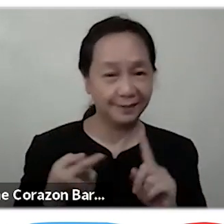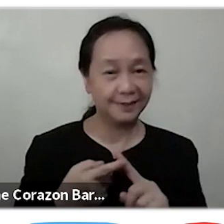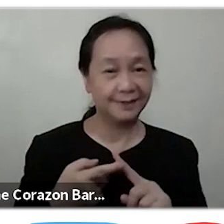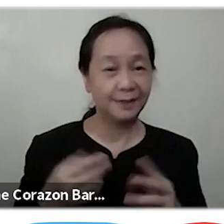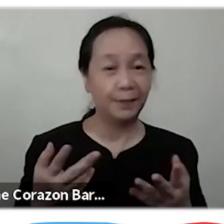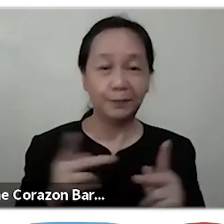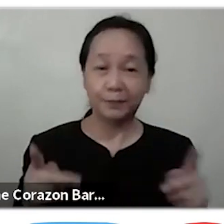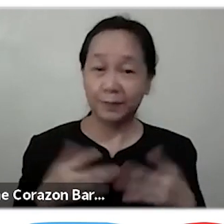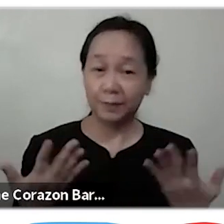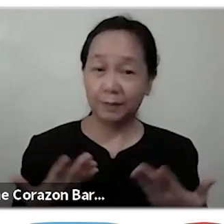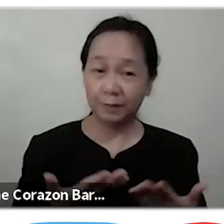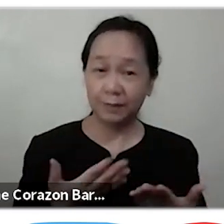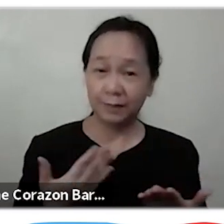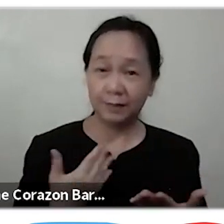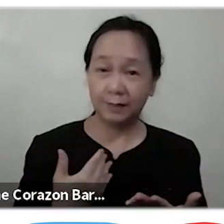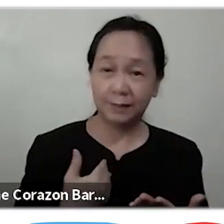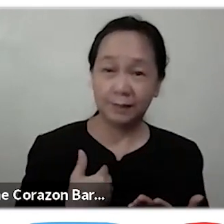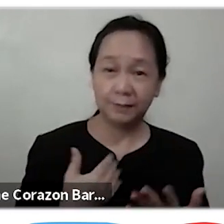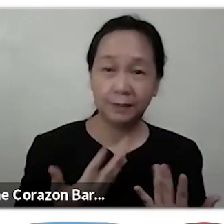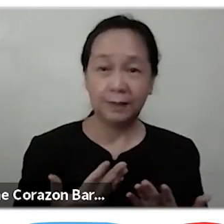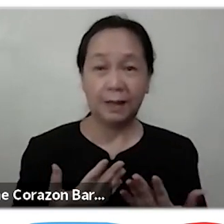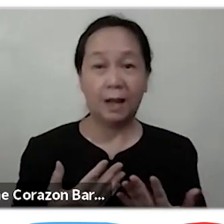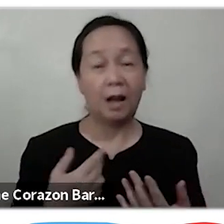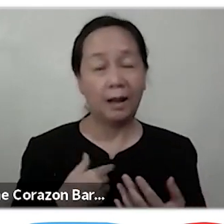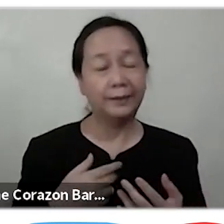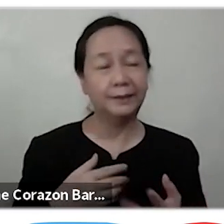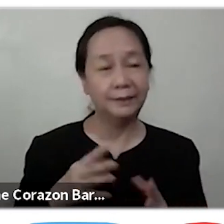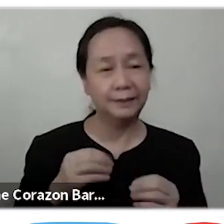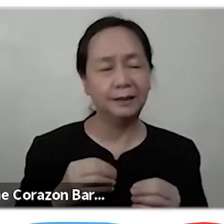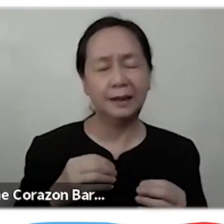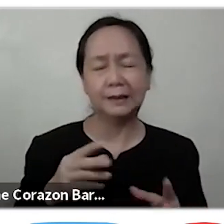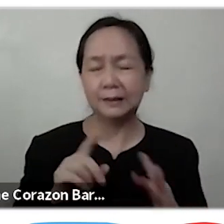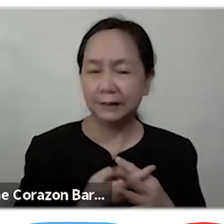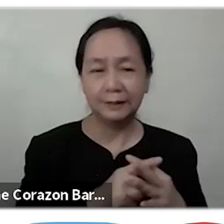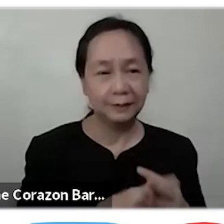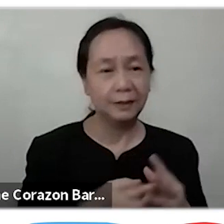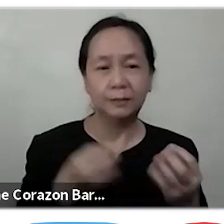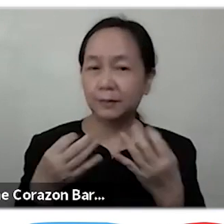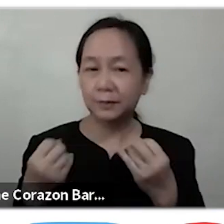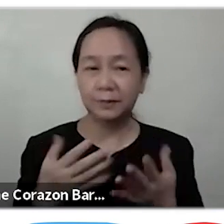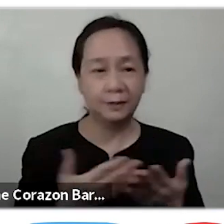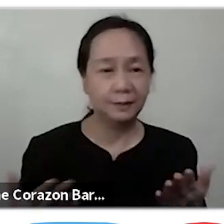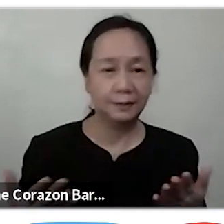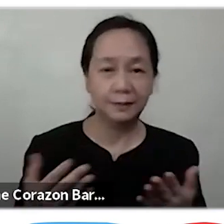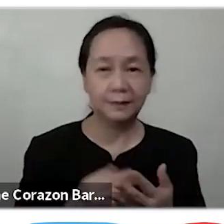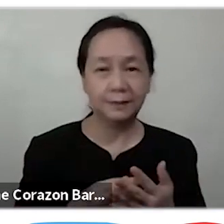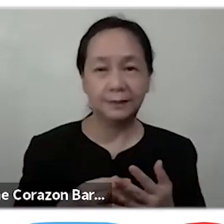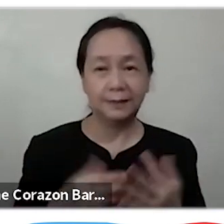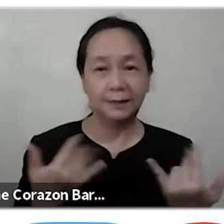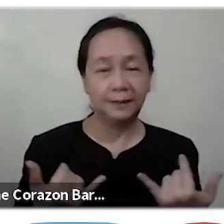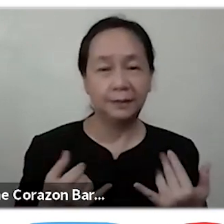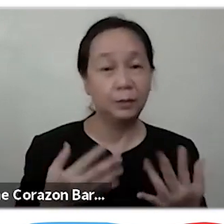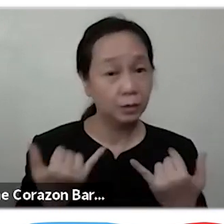where my lockdown was not wasted, where I got to learn so many things and I got so many opportunities. Today I'm